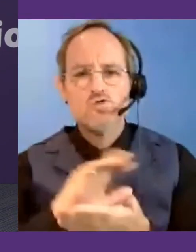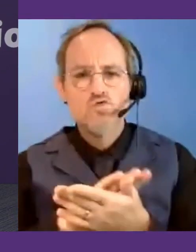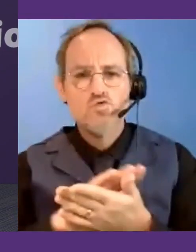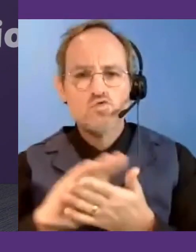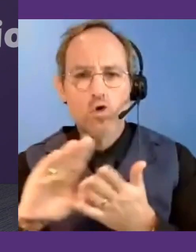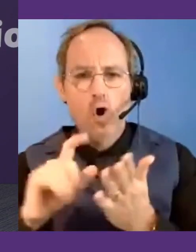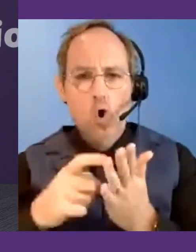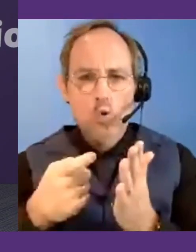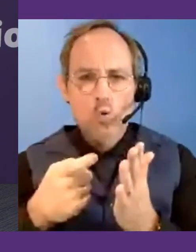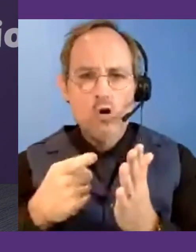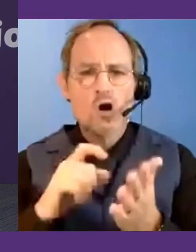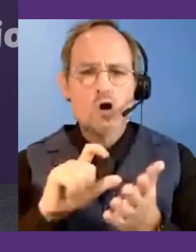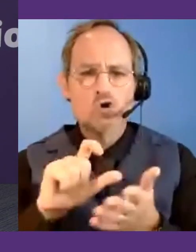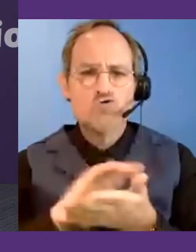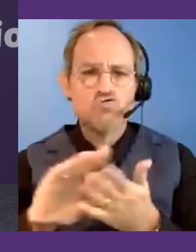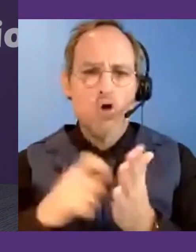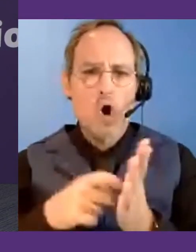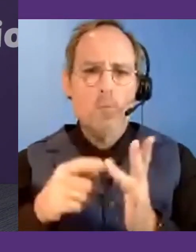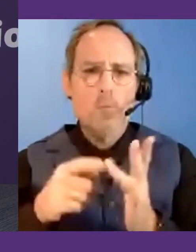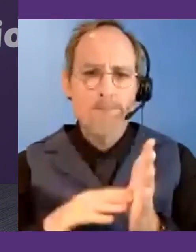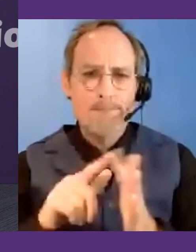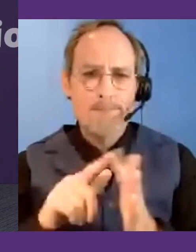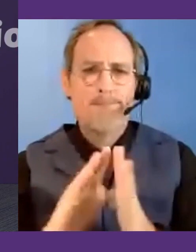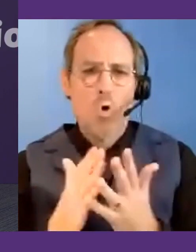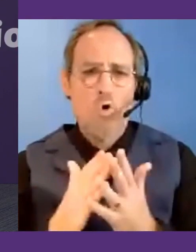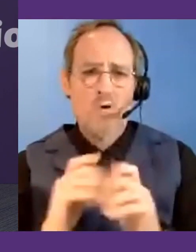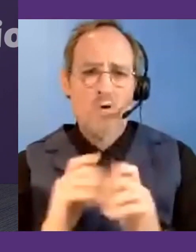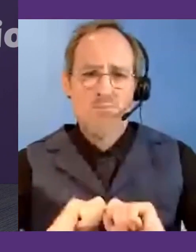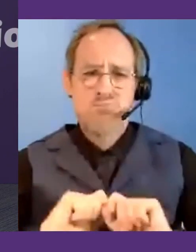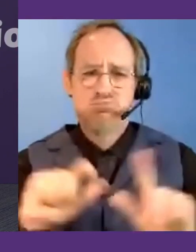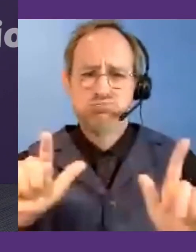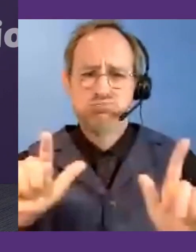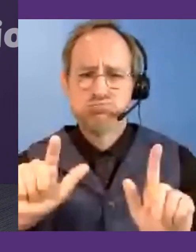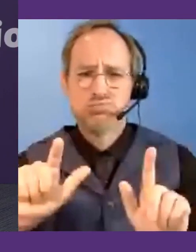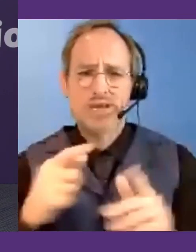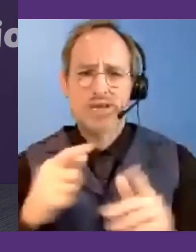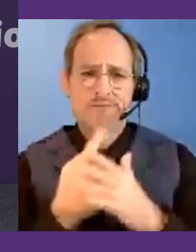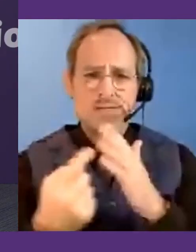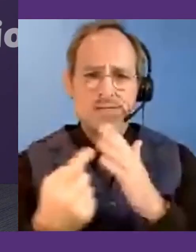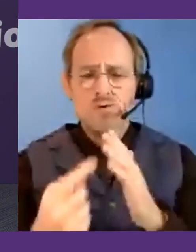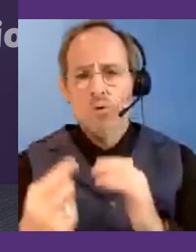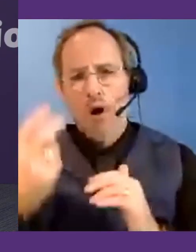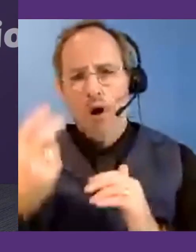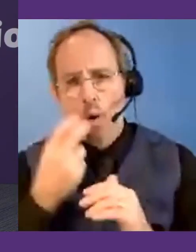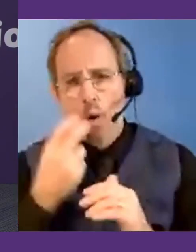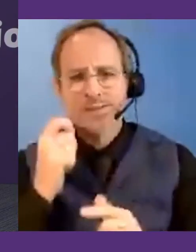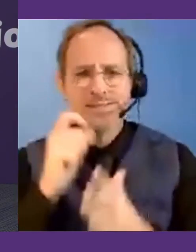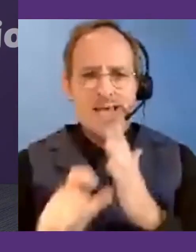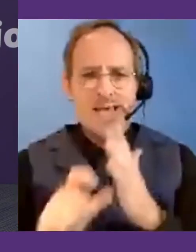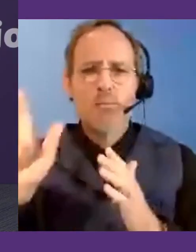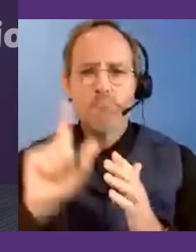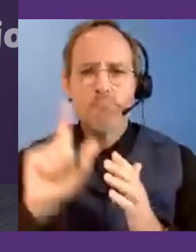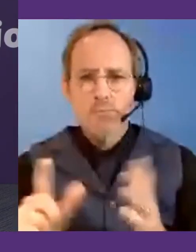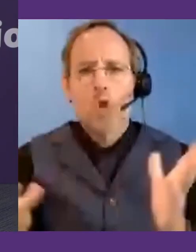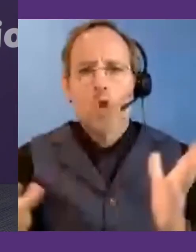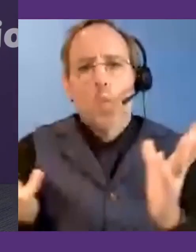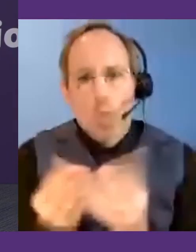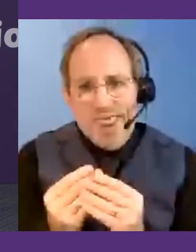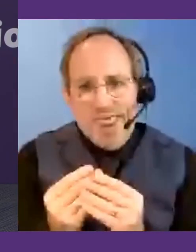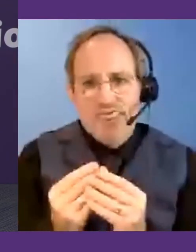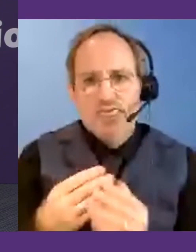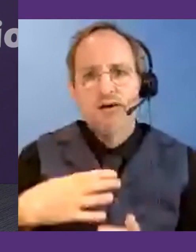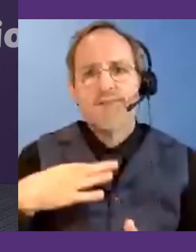to individuals, older and disabled people, with that wraparound support and confidence building. And the nice